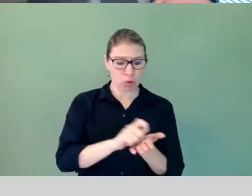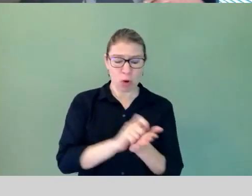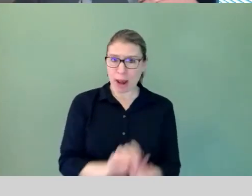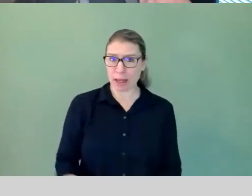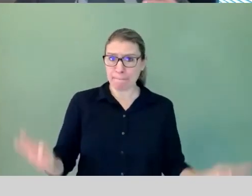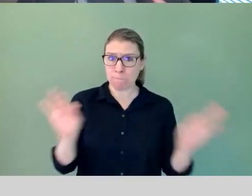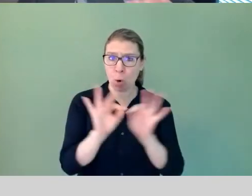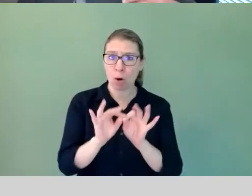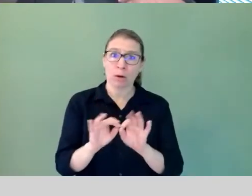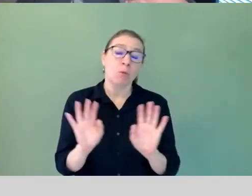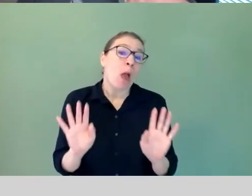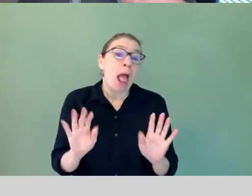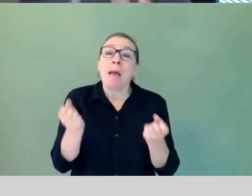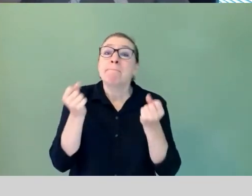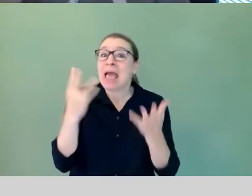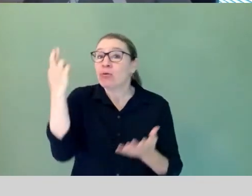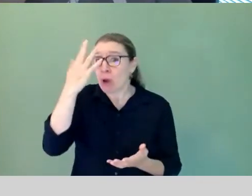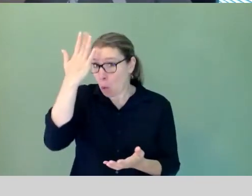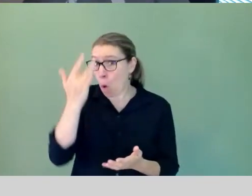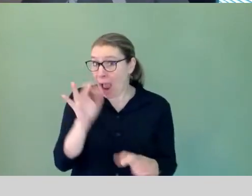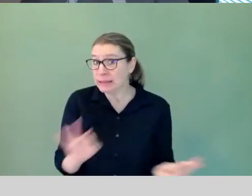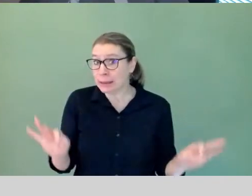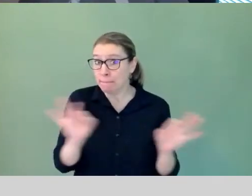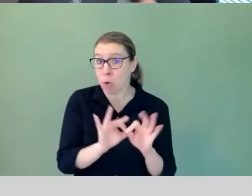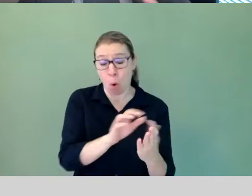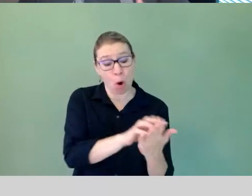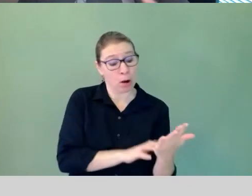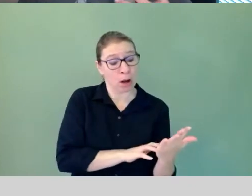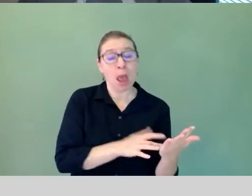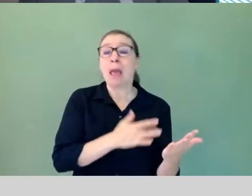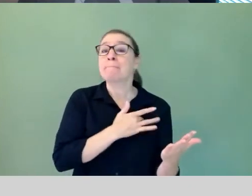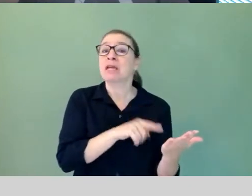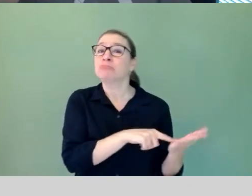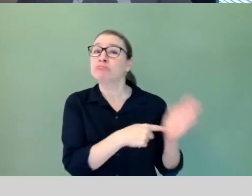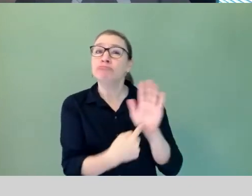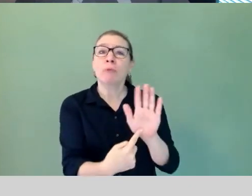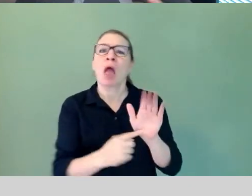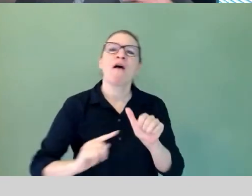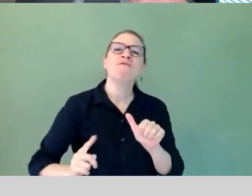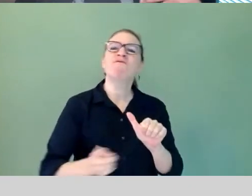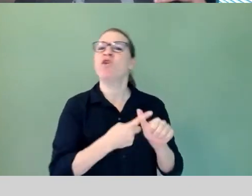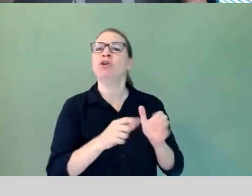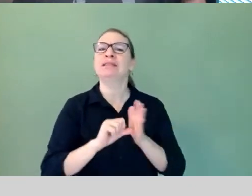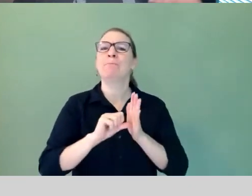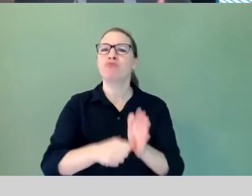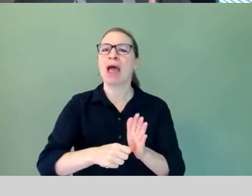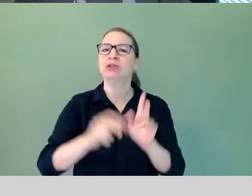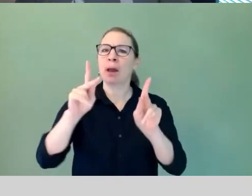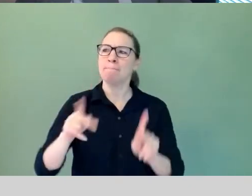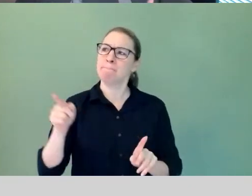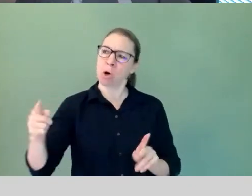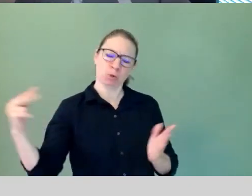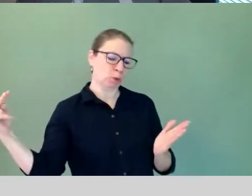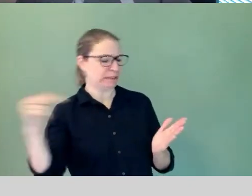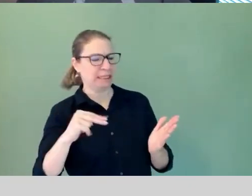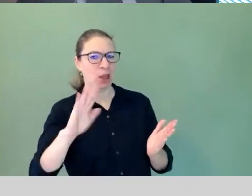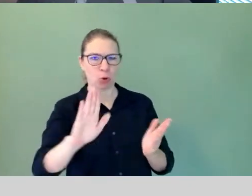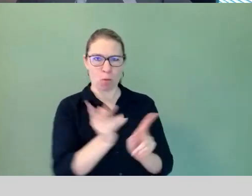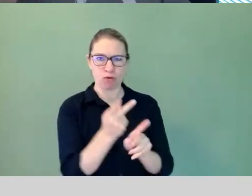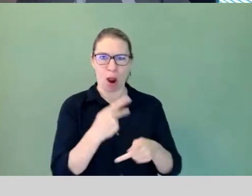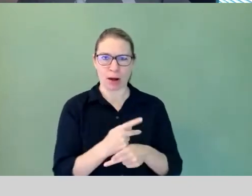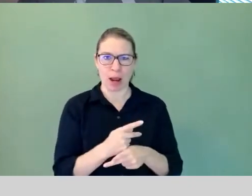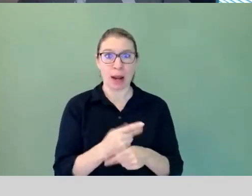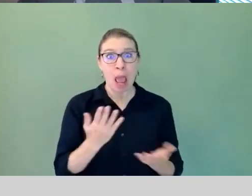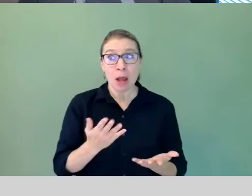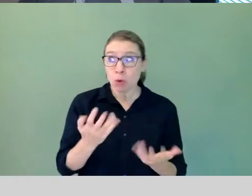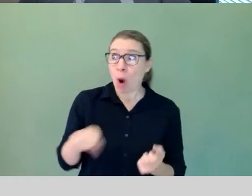important. Usually, it is the first impression that someone has of your project. And you want them to have a good impression of your project